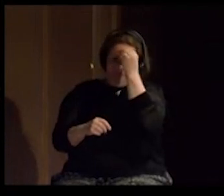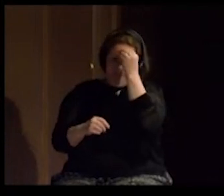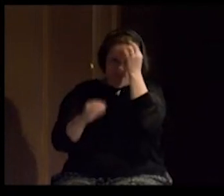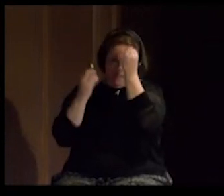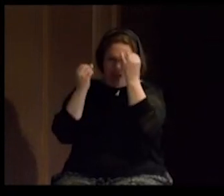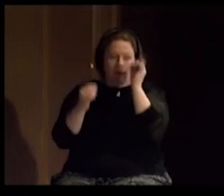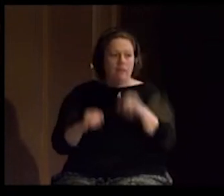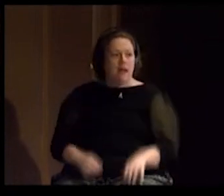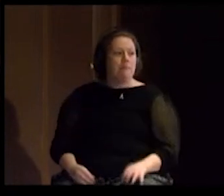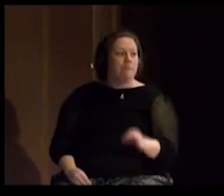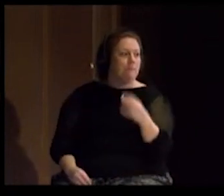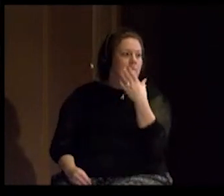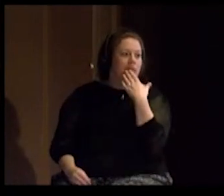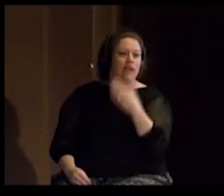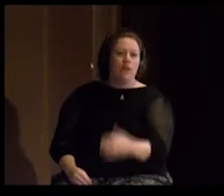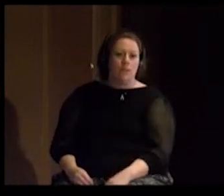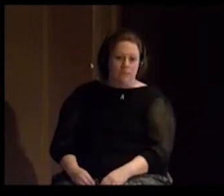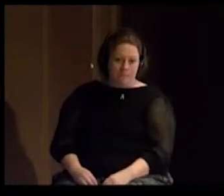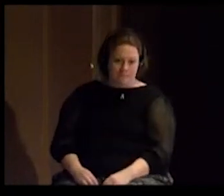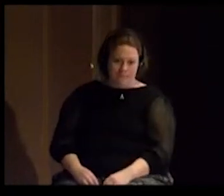Thank you.